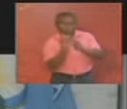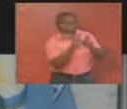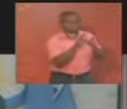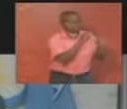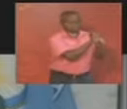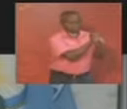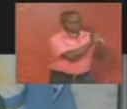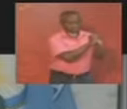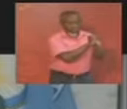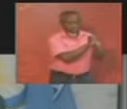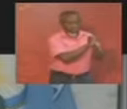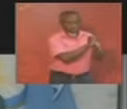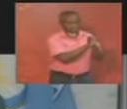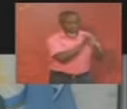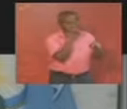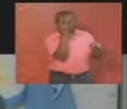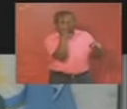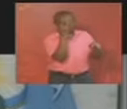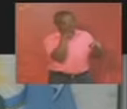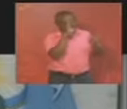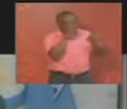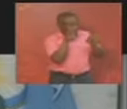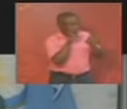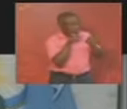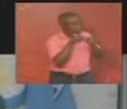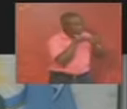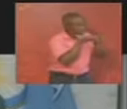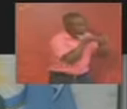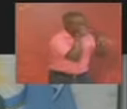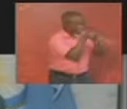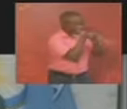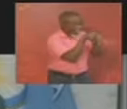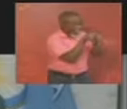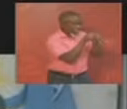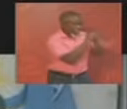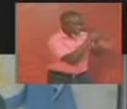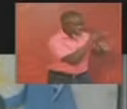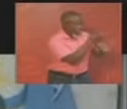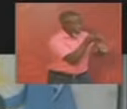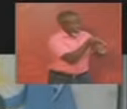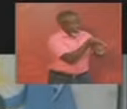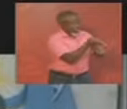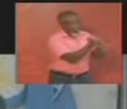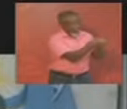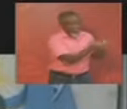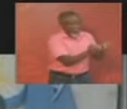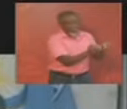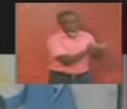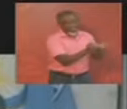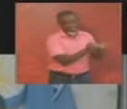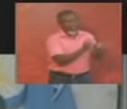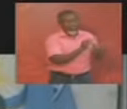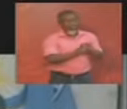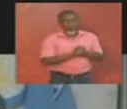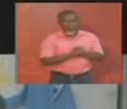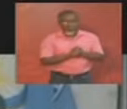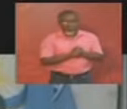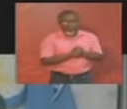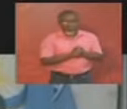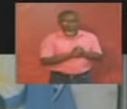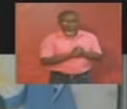it to their co-workers. So a lot of our contacts were predominantly close contacts through either being in the